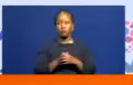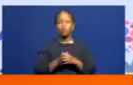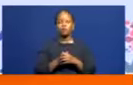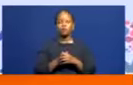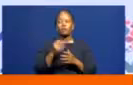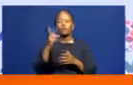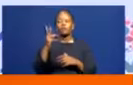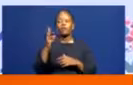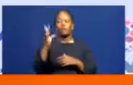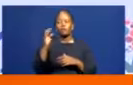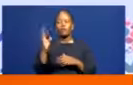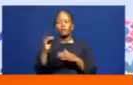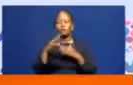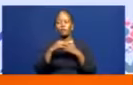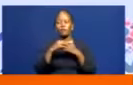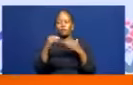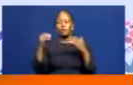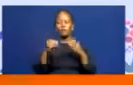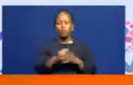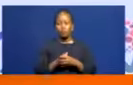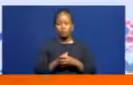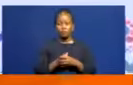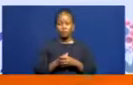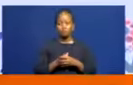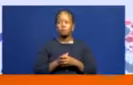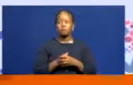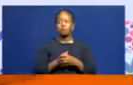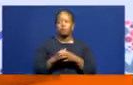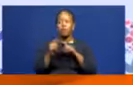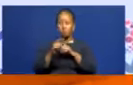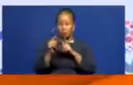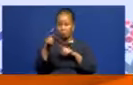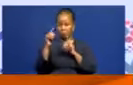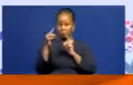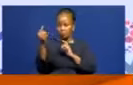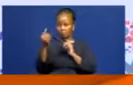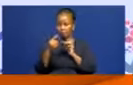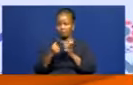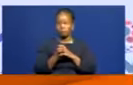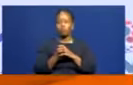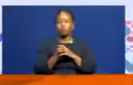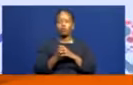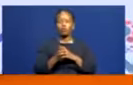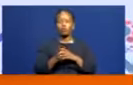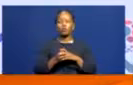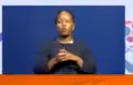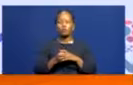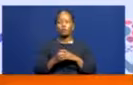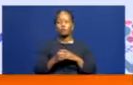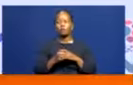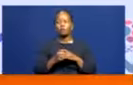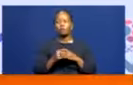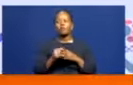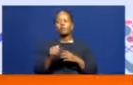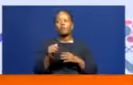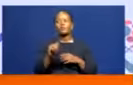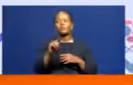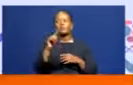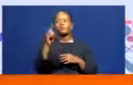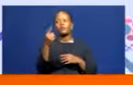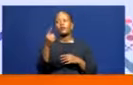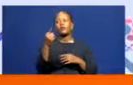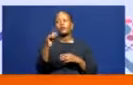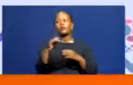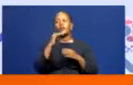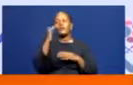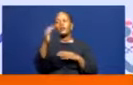Mena, step up to the stage if you're here. You can join us up here. The first runner-up is